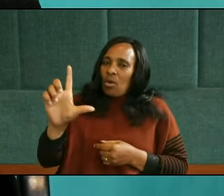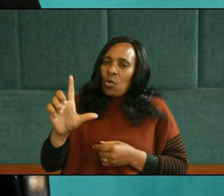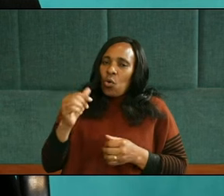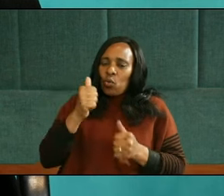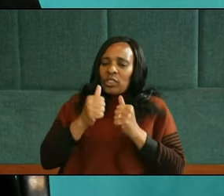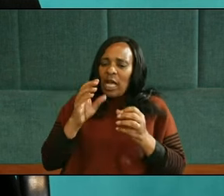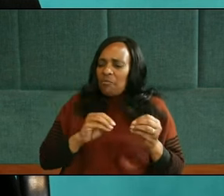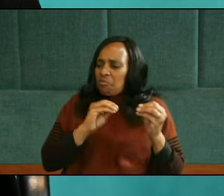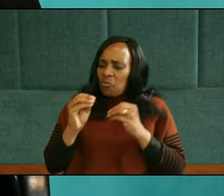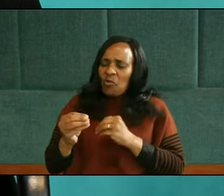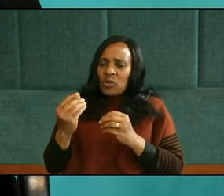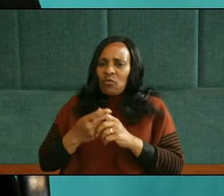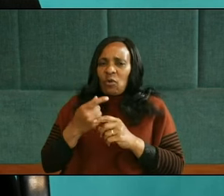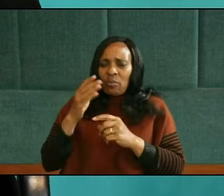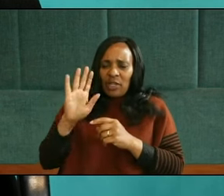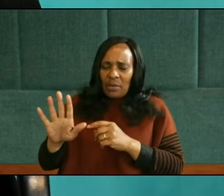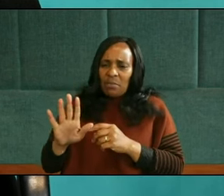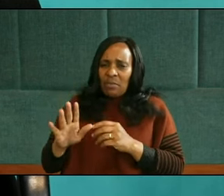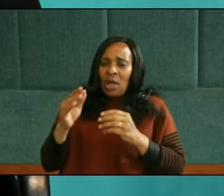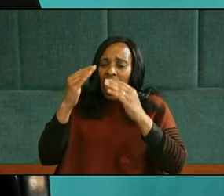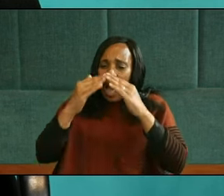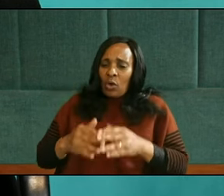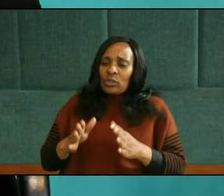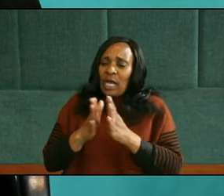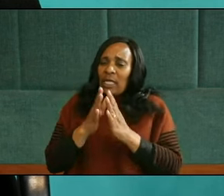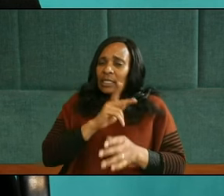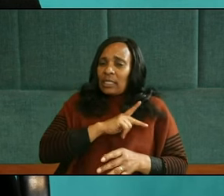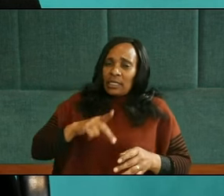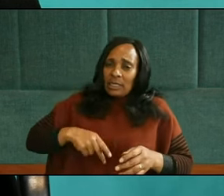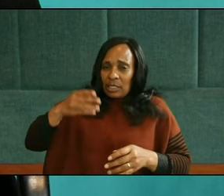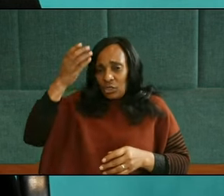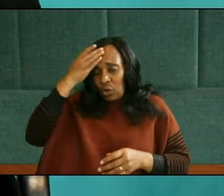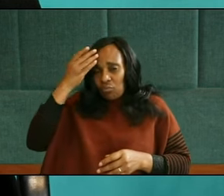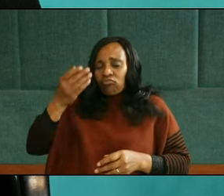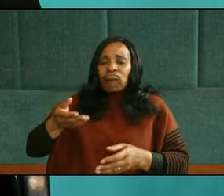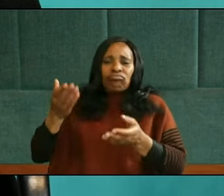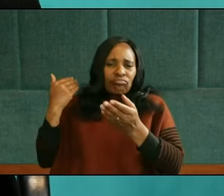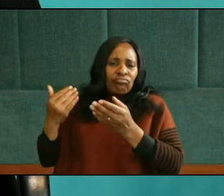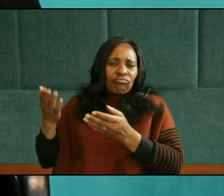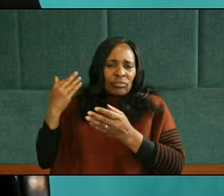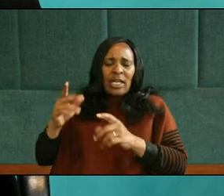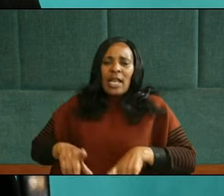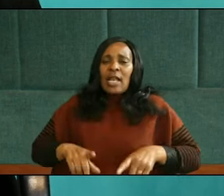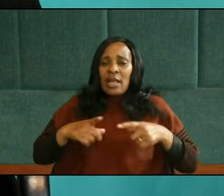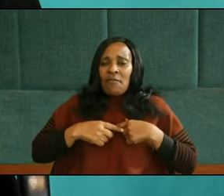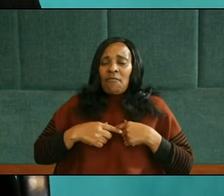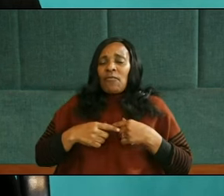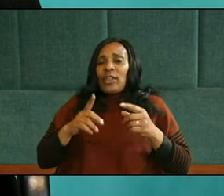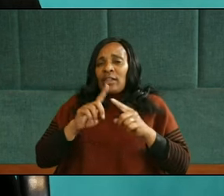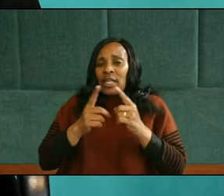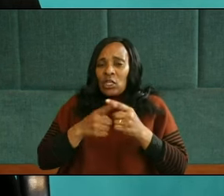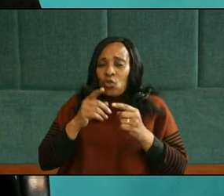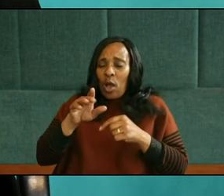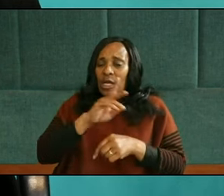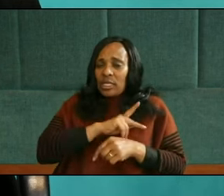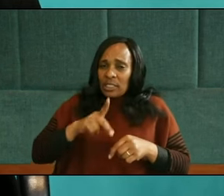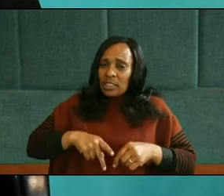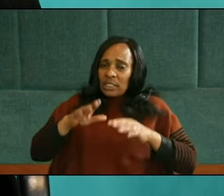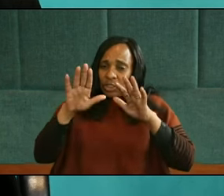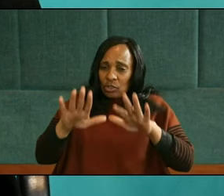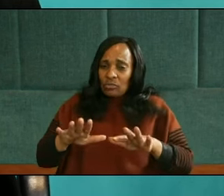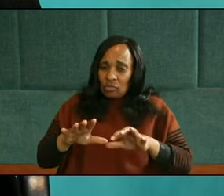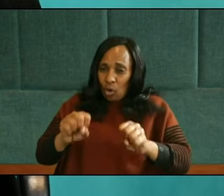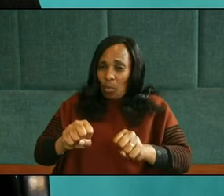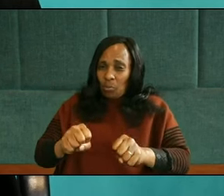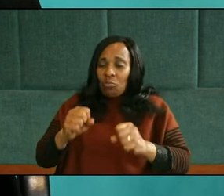Your house and your kingdom will endure forever before me. Your throne will be established forever. This is the